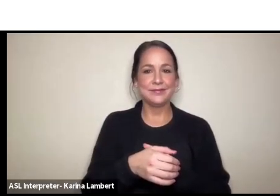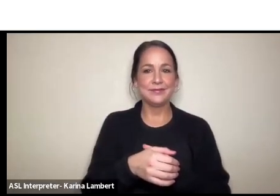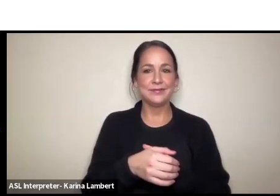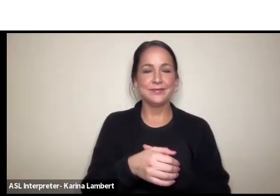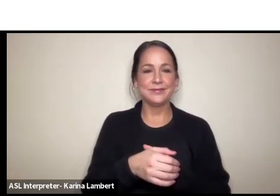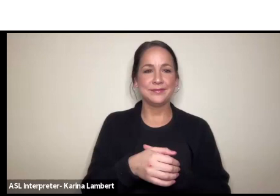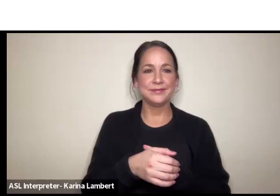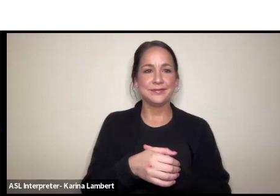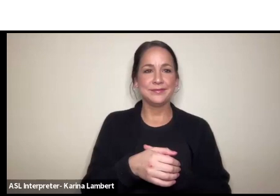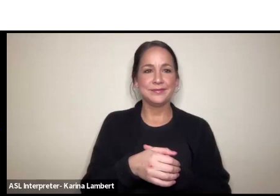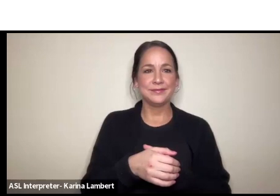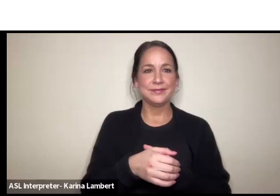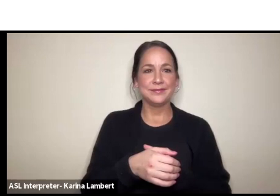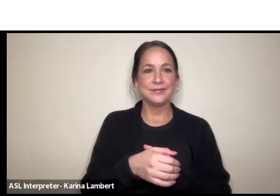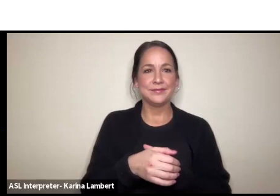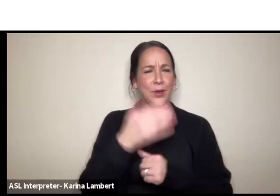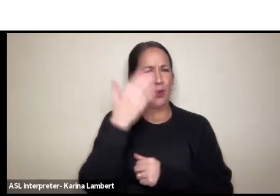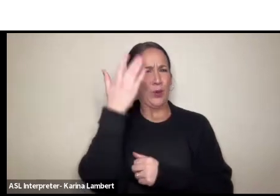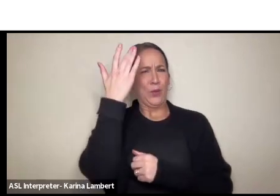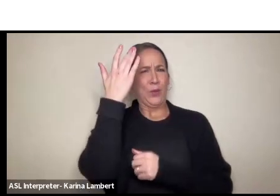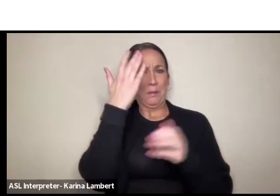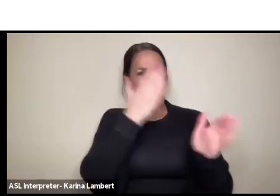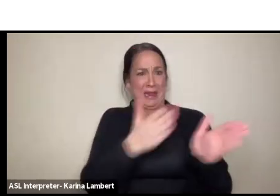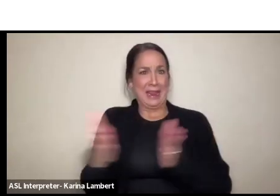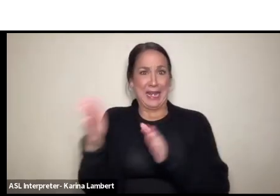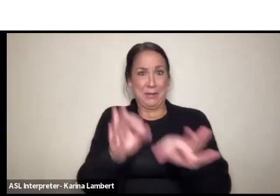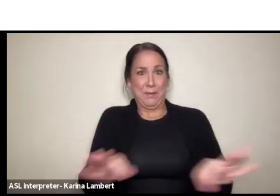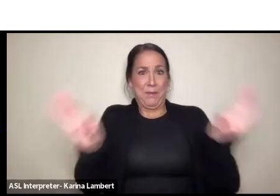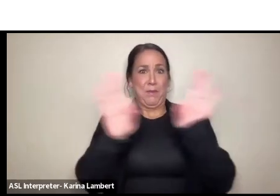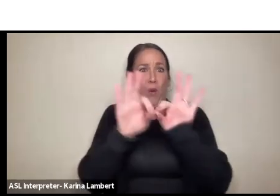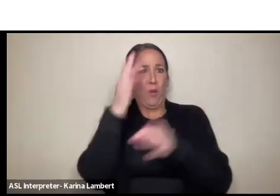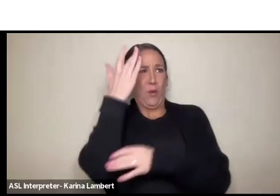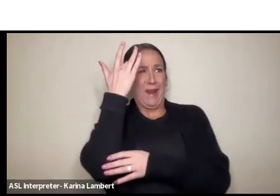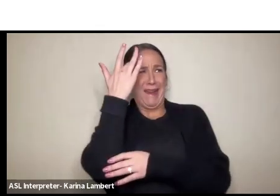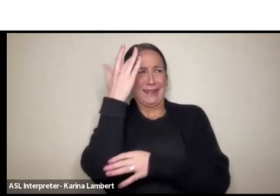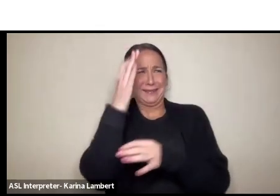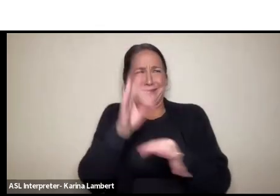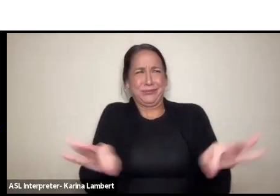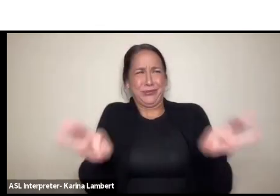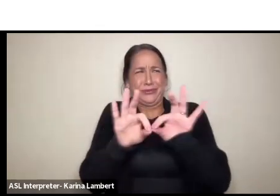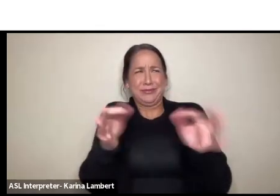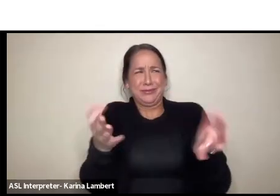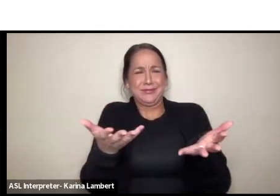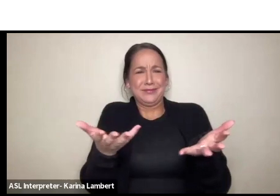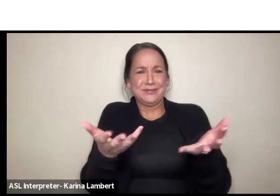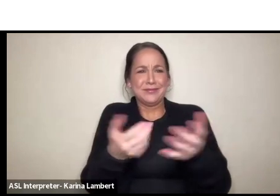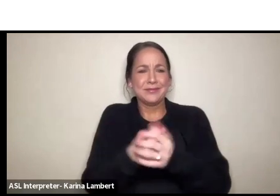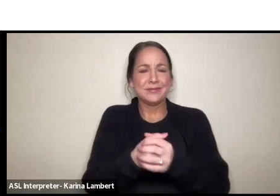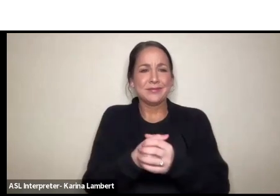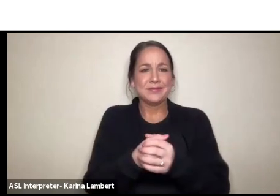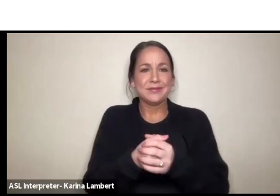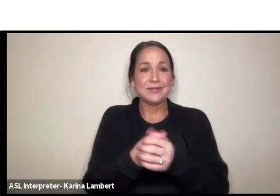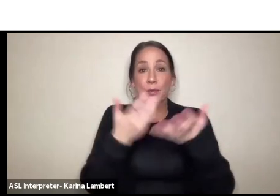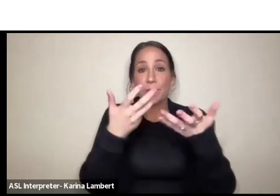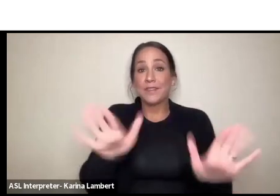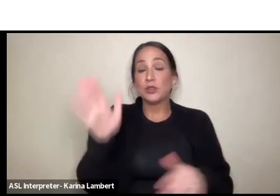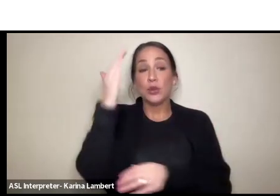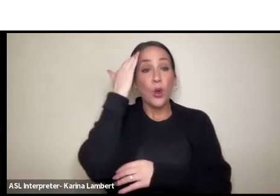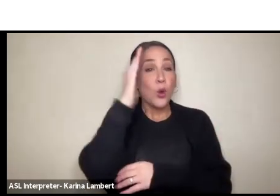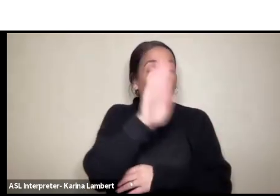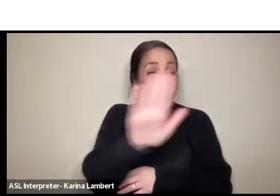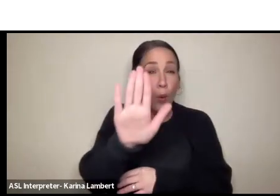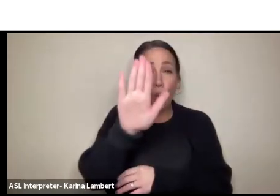So why is planning important for families with loved ones? So we all know that whether your son or daughter